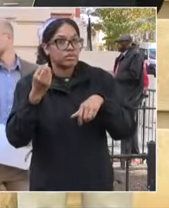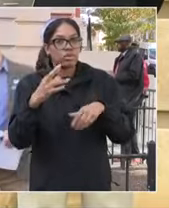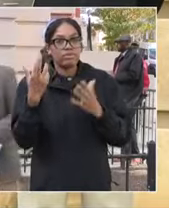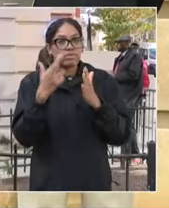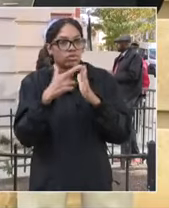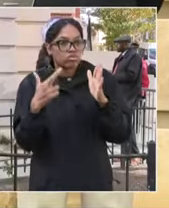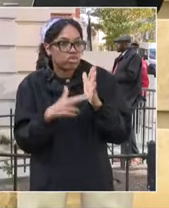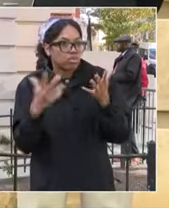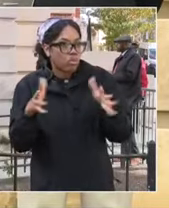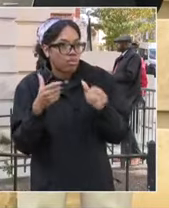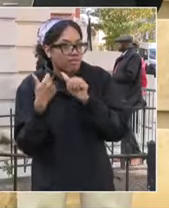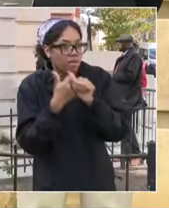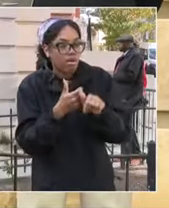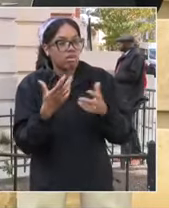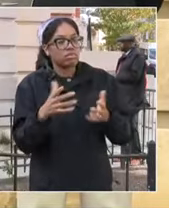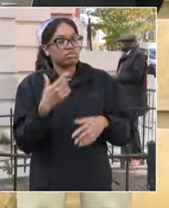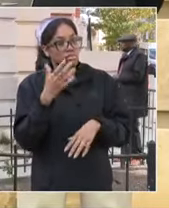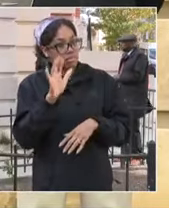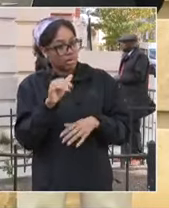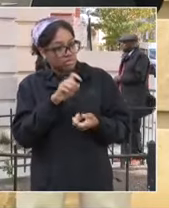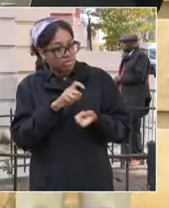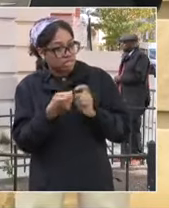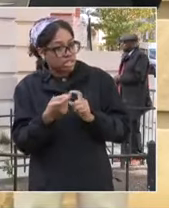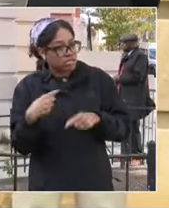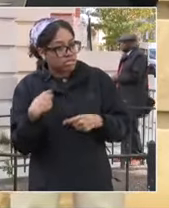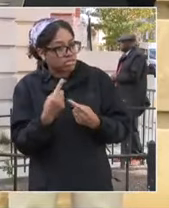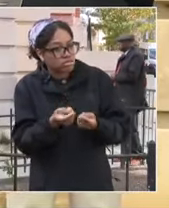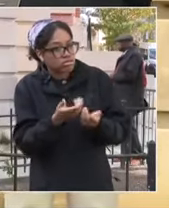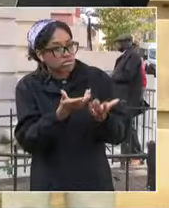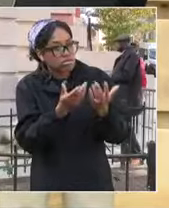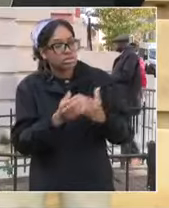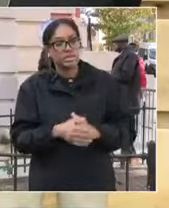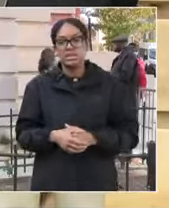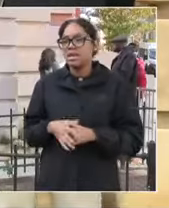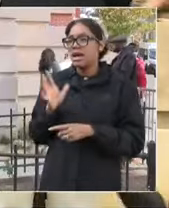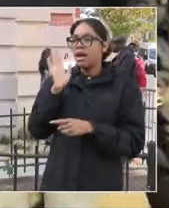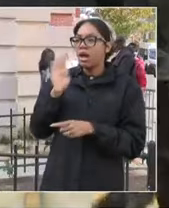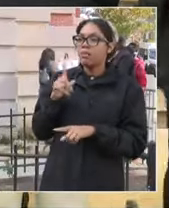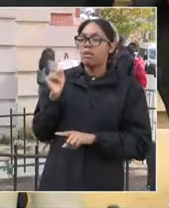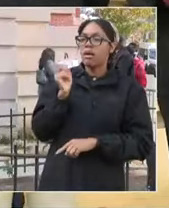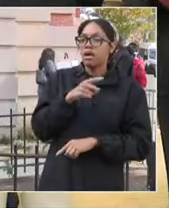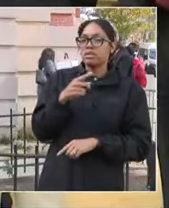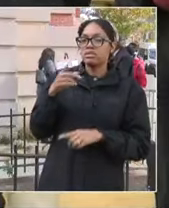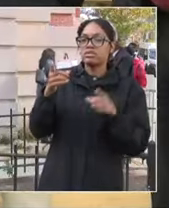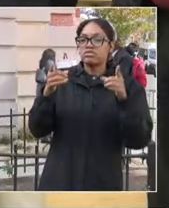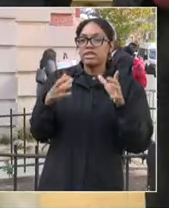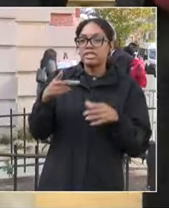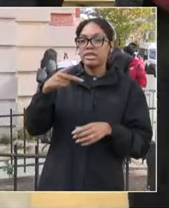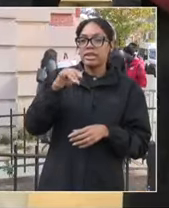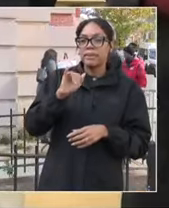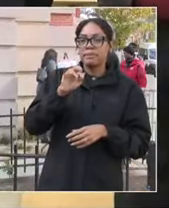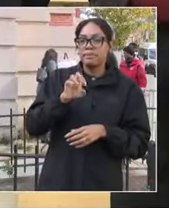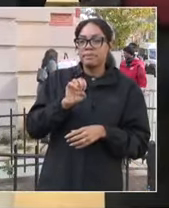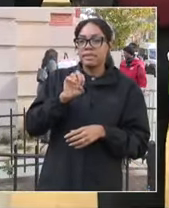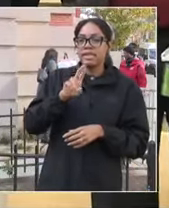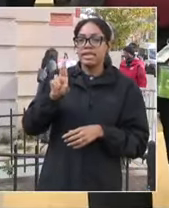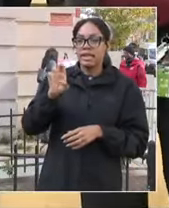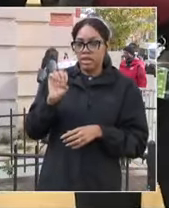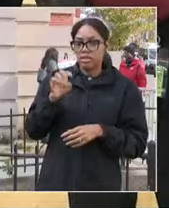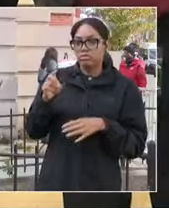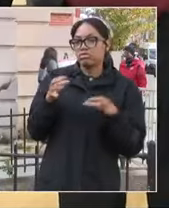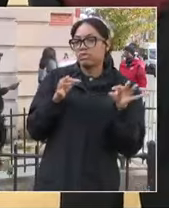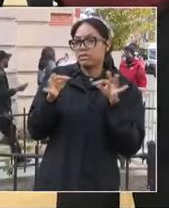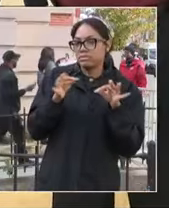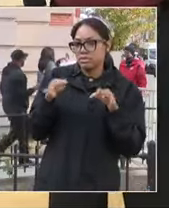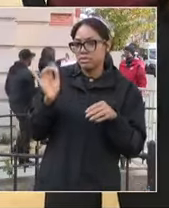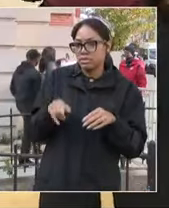to kind of like bridge that gap? Well, let me ask Director Pierre to speak on that. And our colleagues like